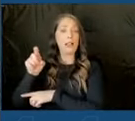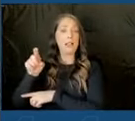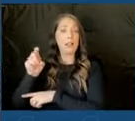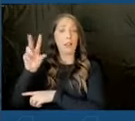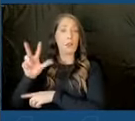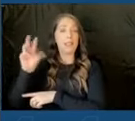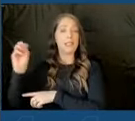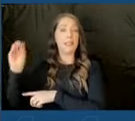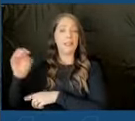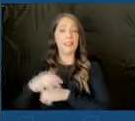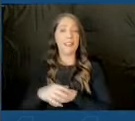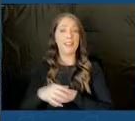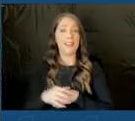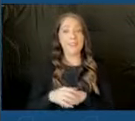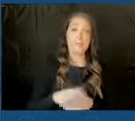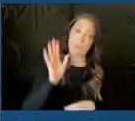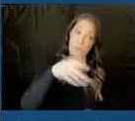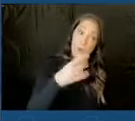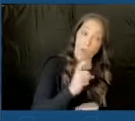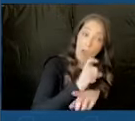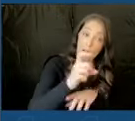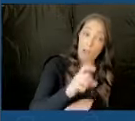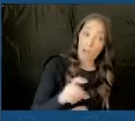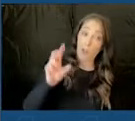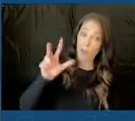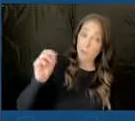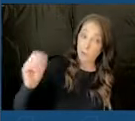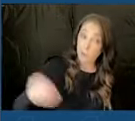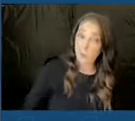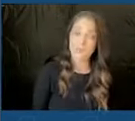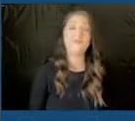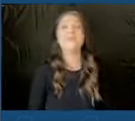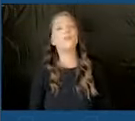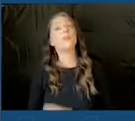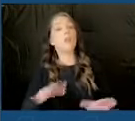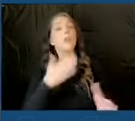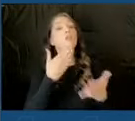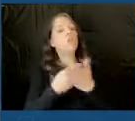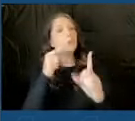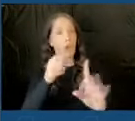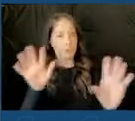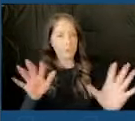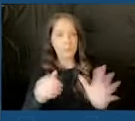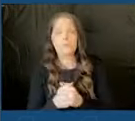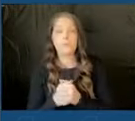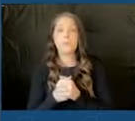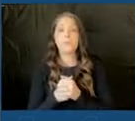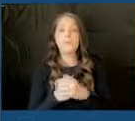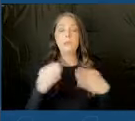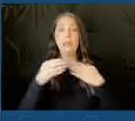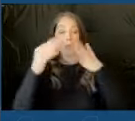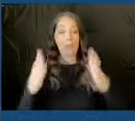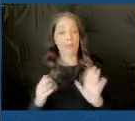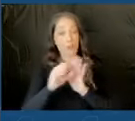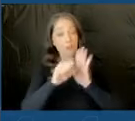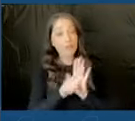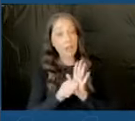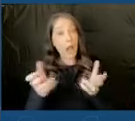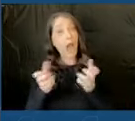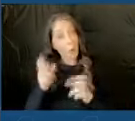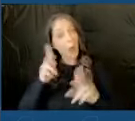It's called Exemption 300. But it's an excellent point. Yeah, as the leader of the state, I want people back to